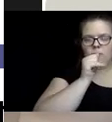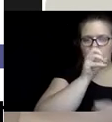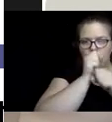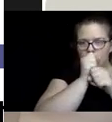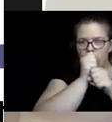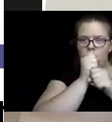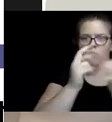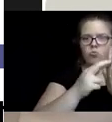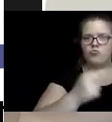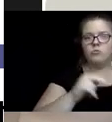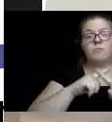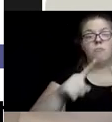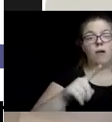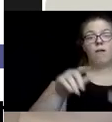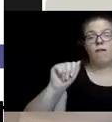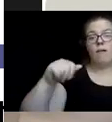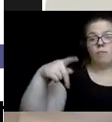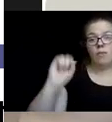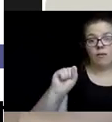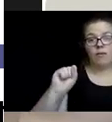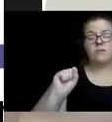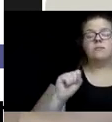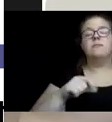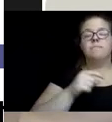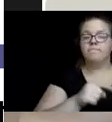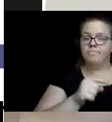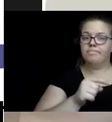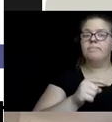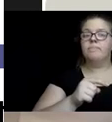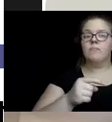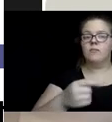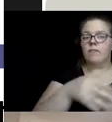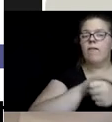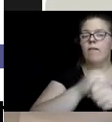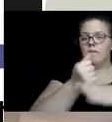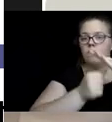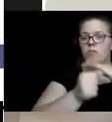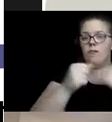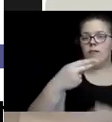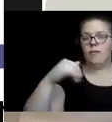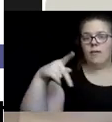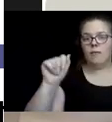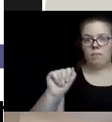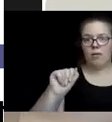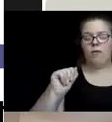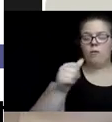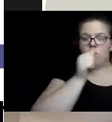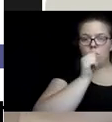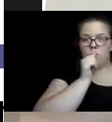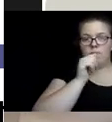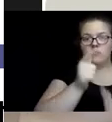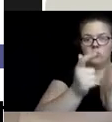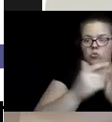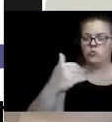Protective Services is covered under HIPAA privacy laws. There is permission to